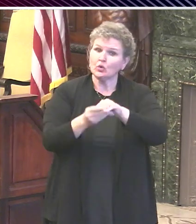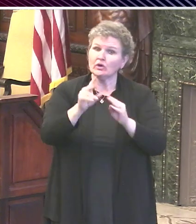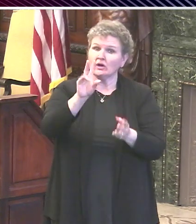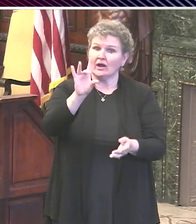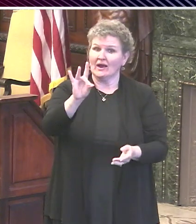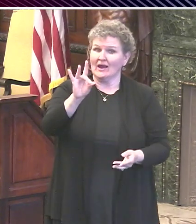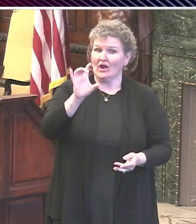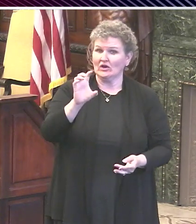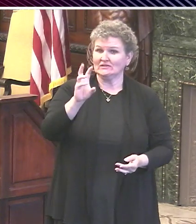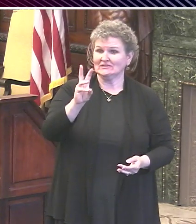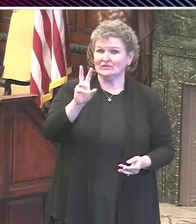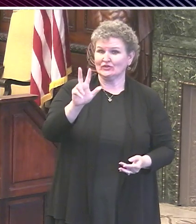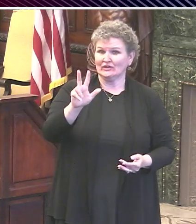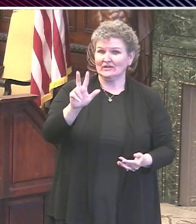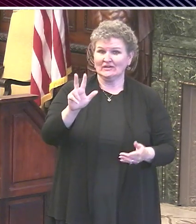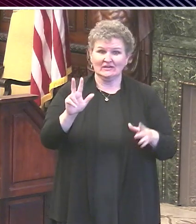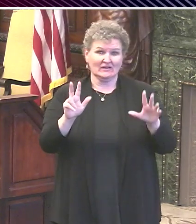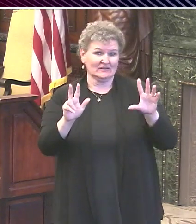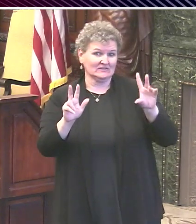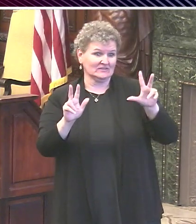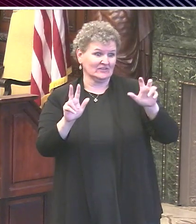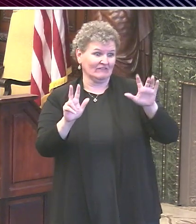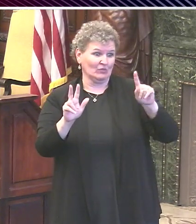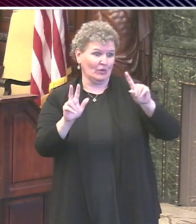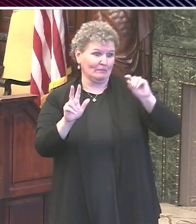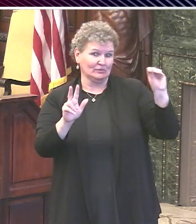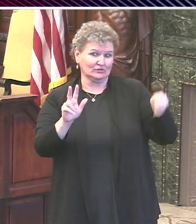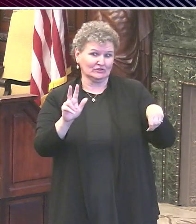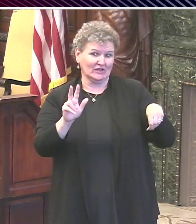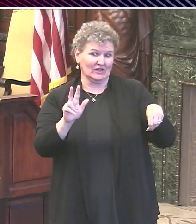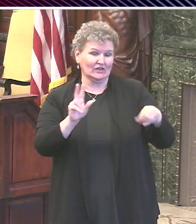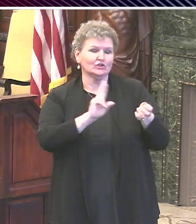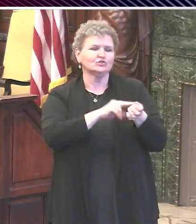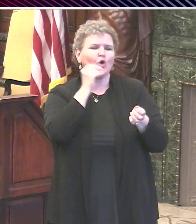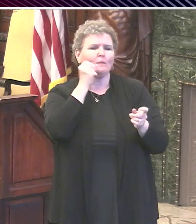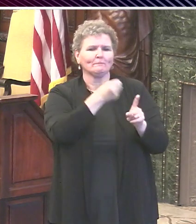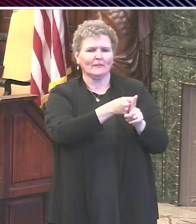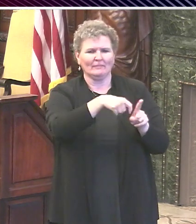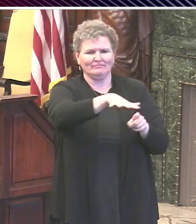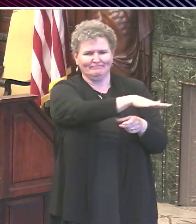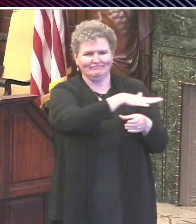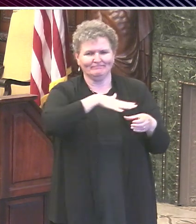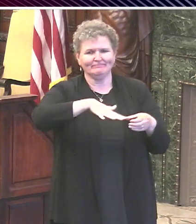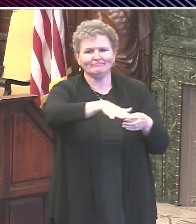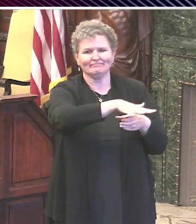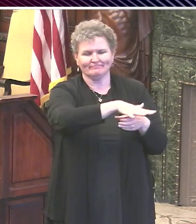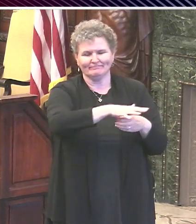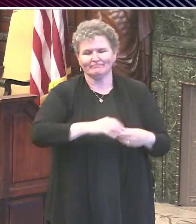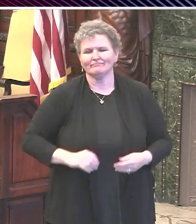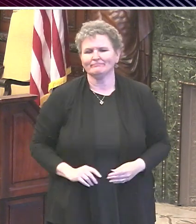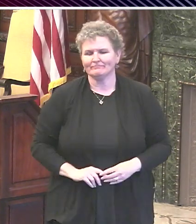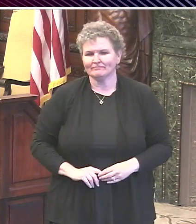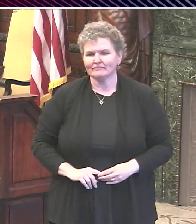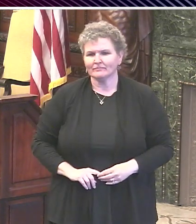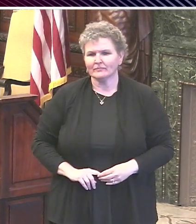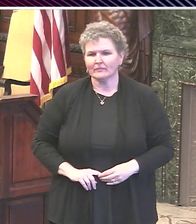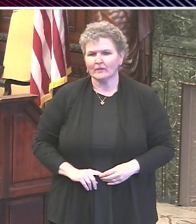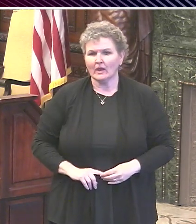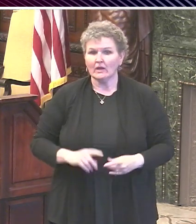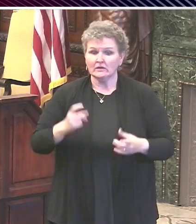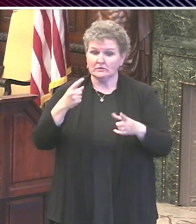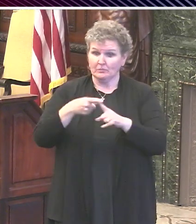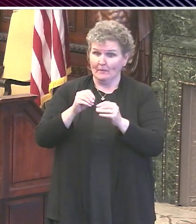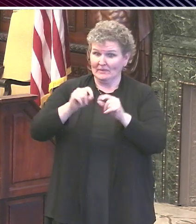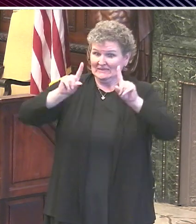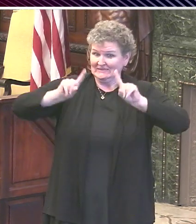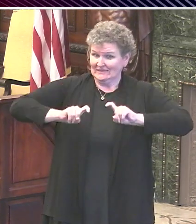or 51% are nursing home residents, and that is pretty stable where we were before. A little bit more on testing. A